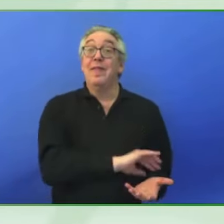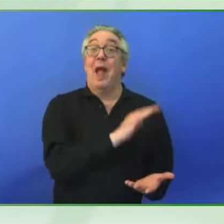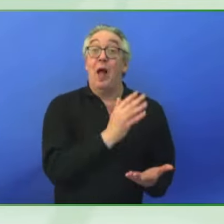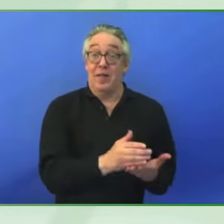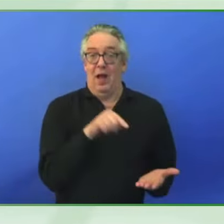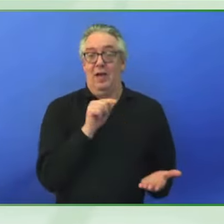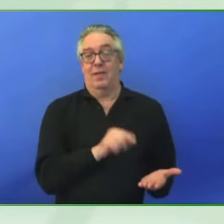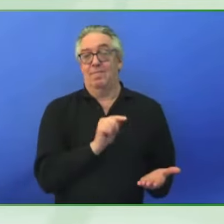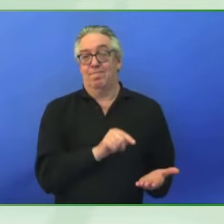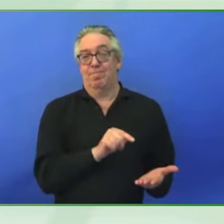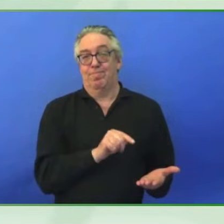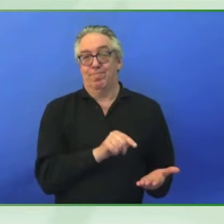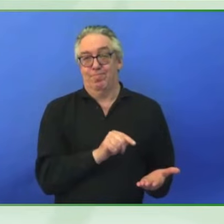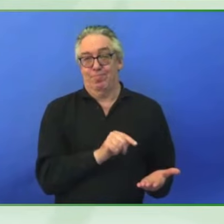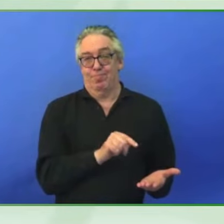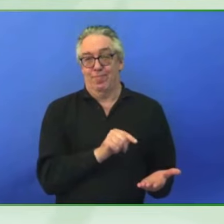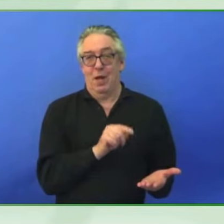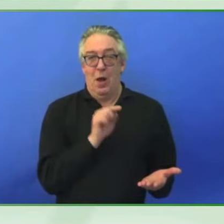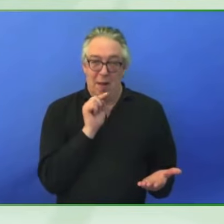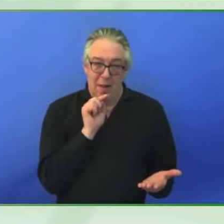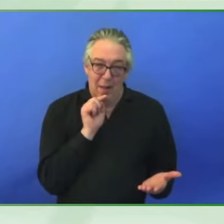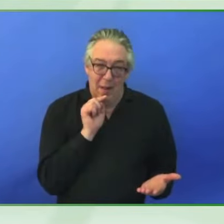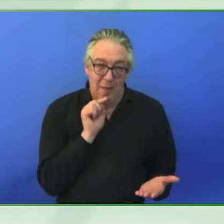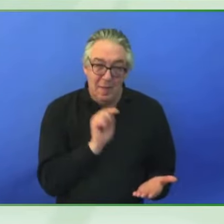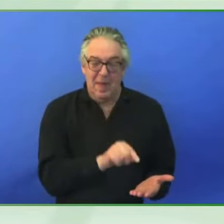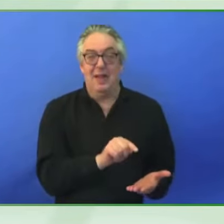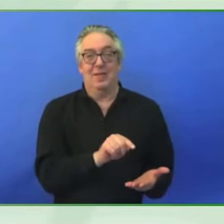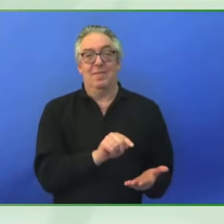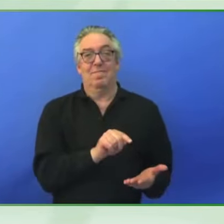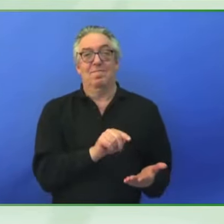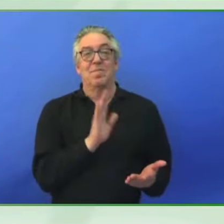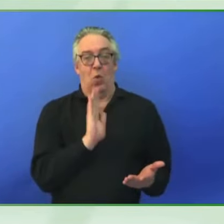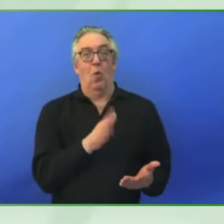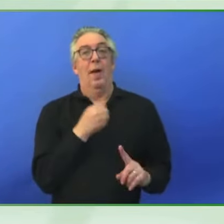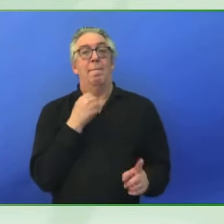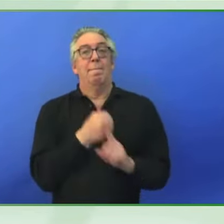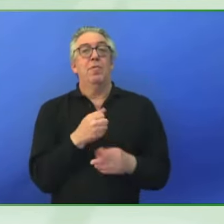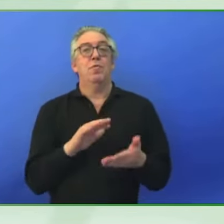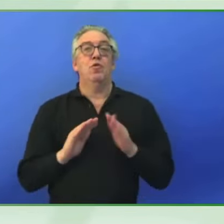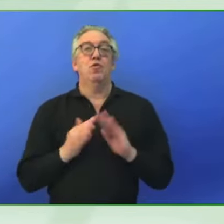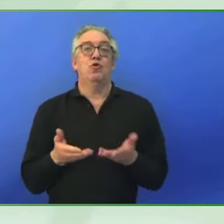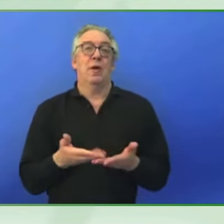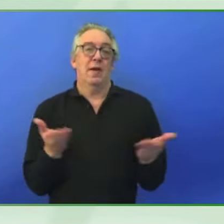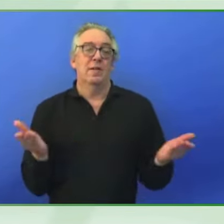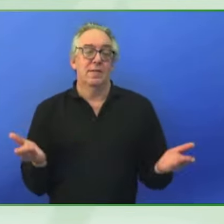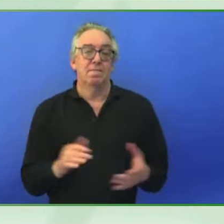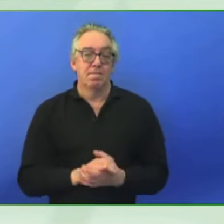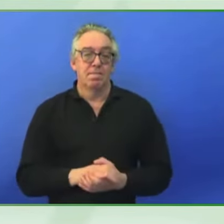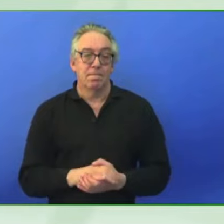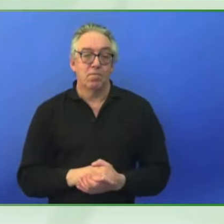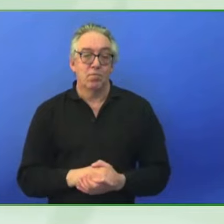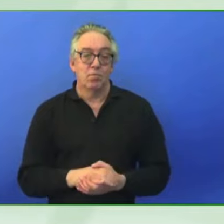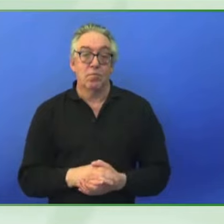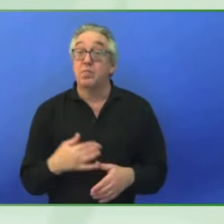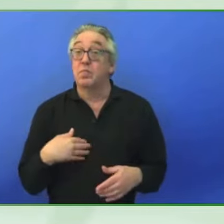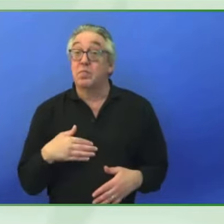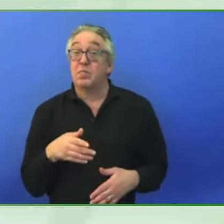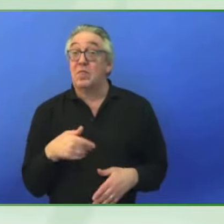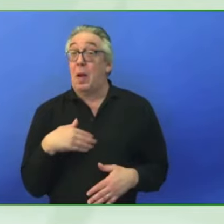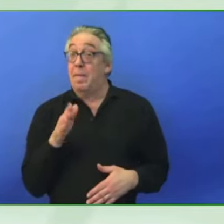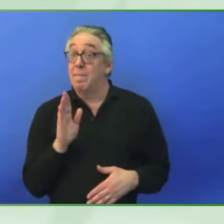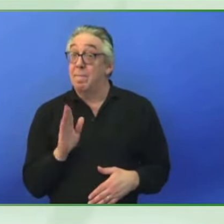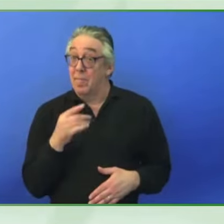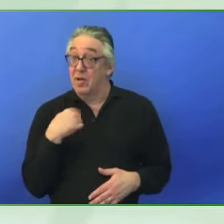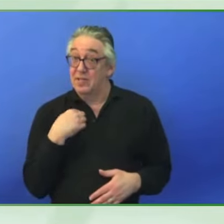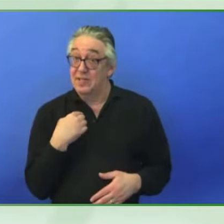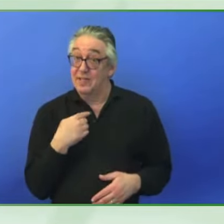being transformative in the cities that you'll hear about in our conversation today. And I should say that the AI